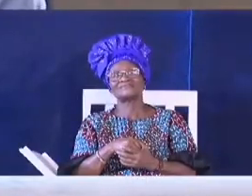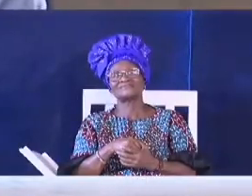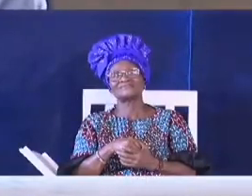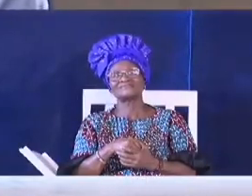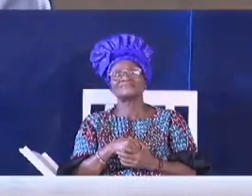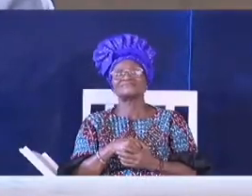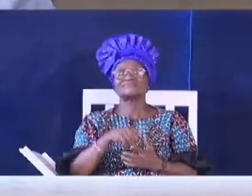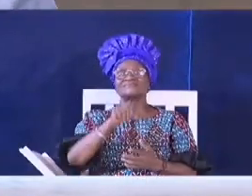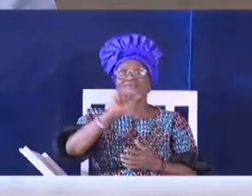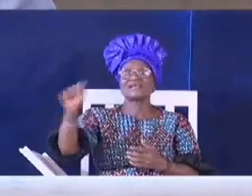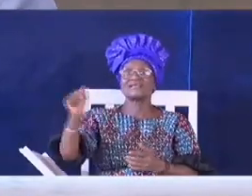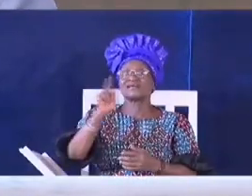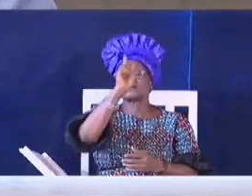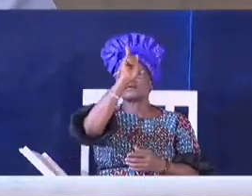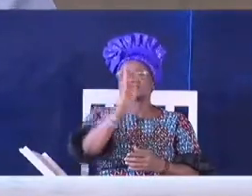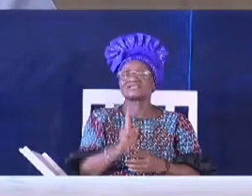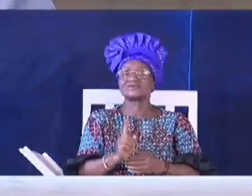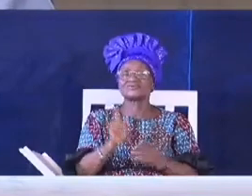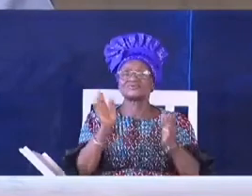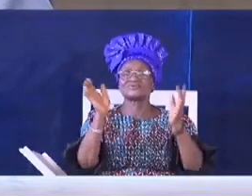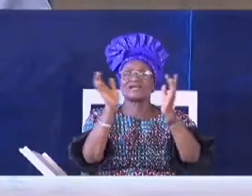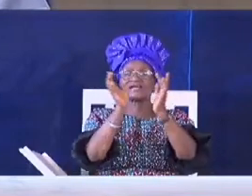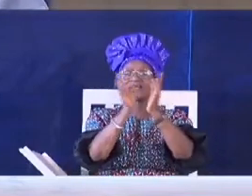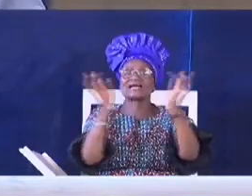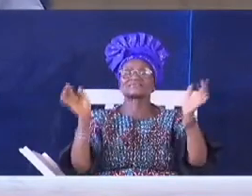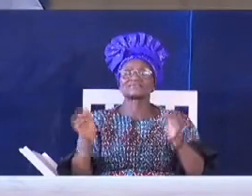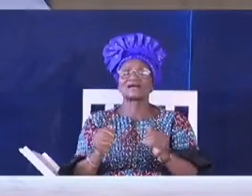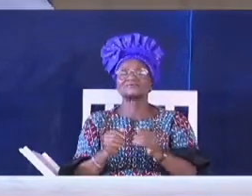A single encounter.